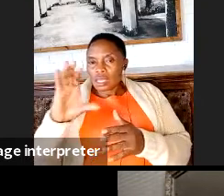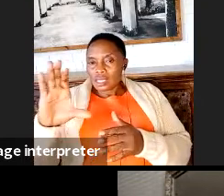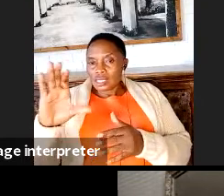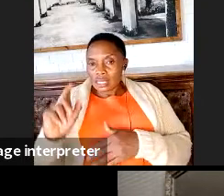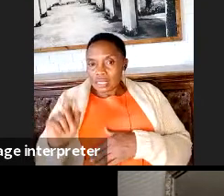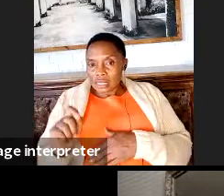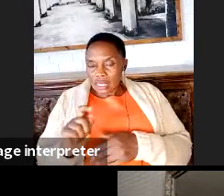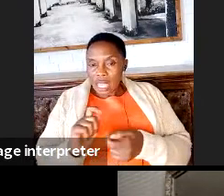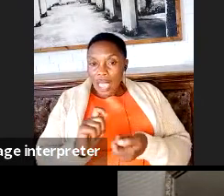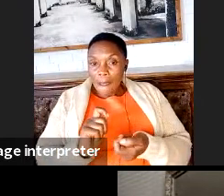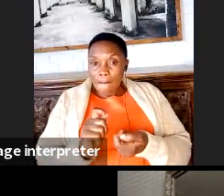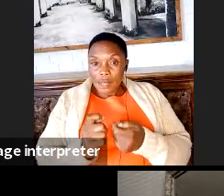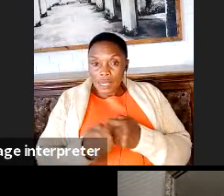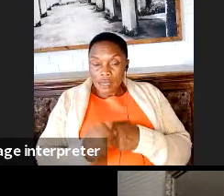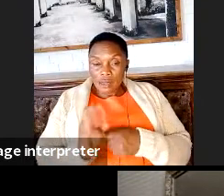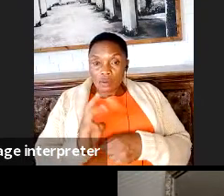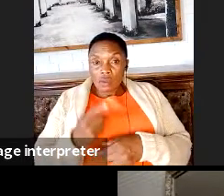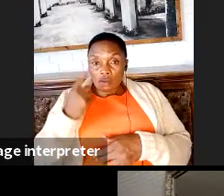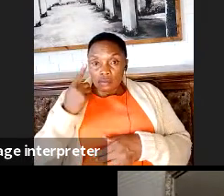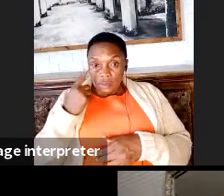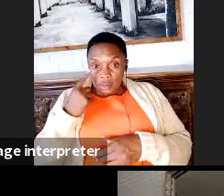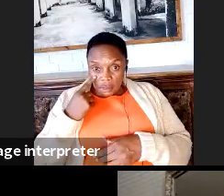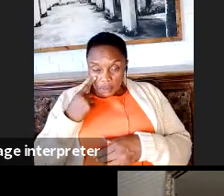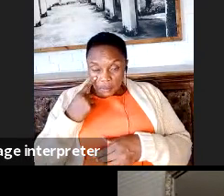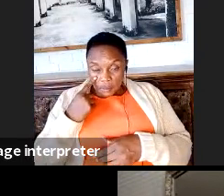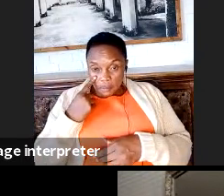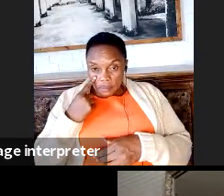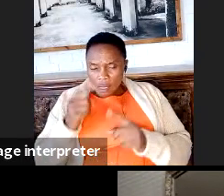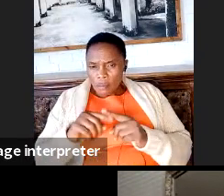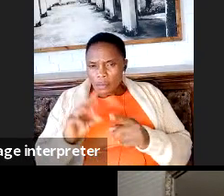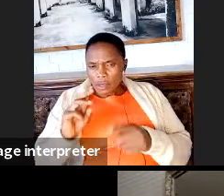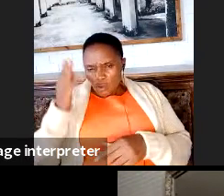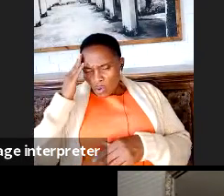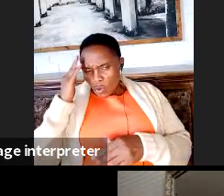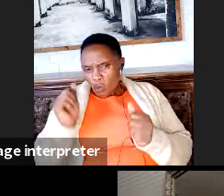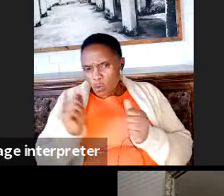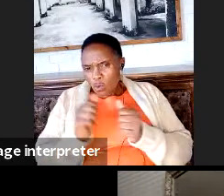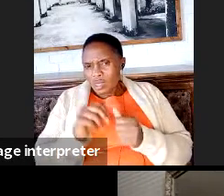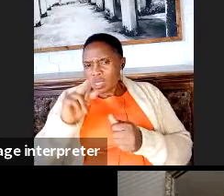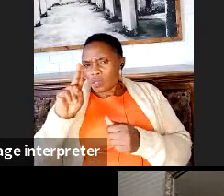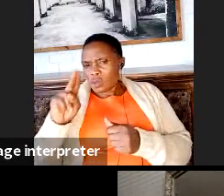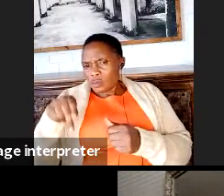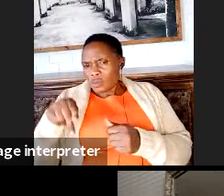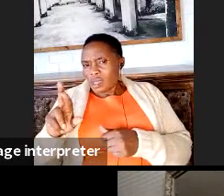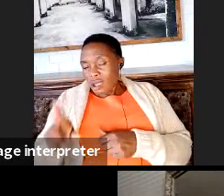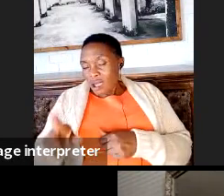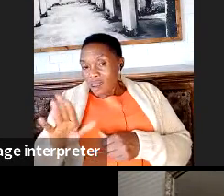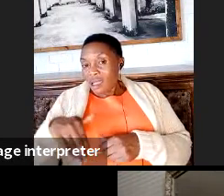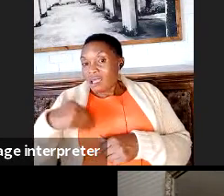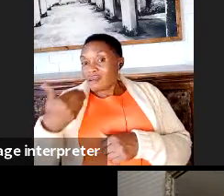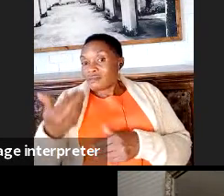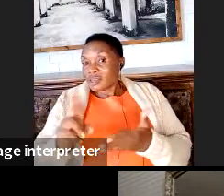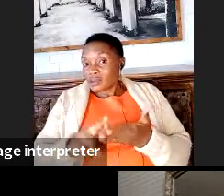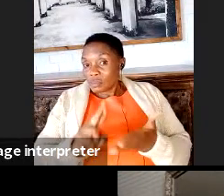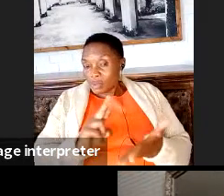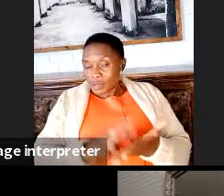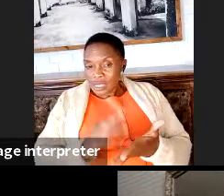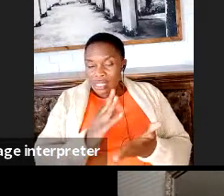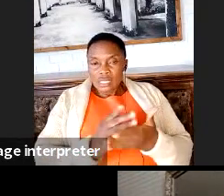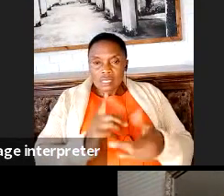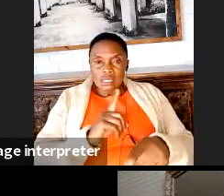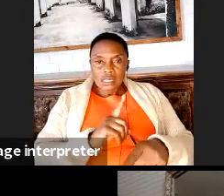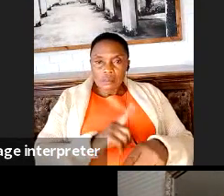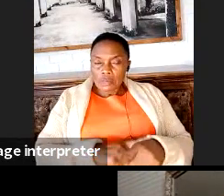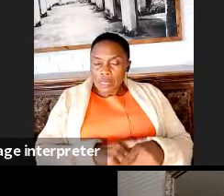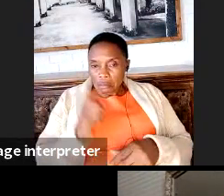amendments that we have seen happen with it. But you know, with the UPR, after the reporting mechanism, sometimes the central